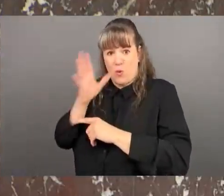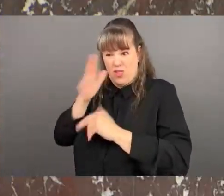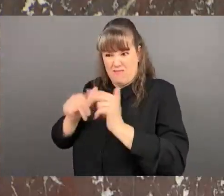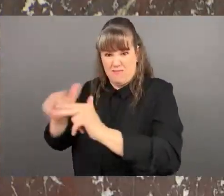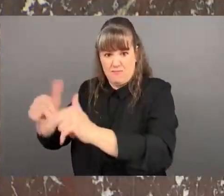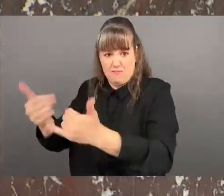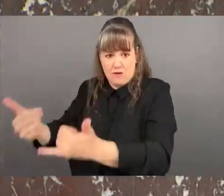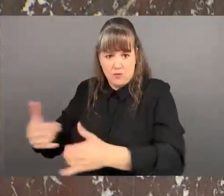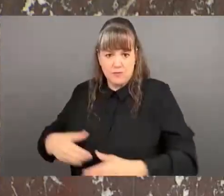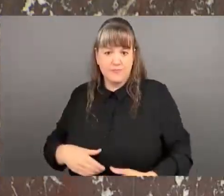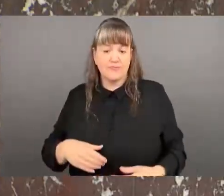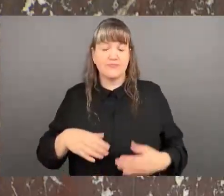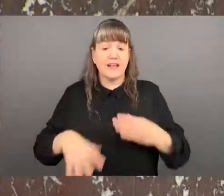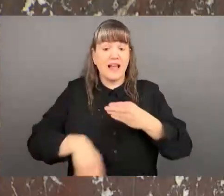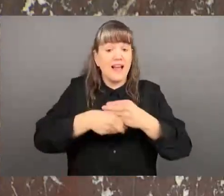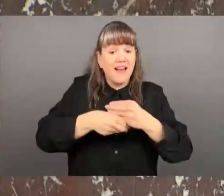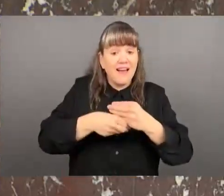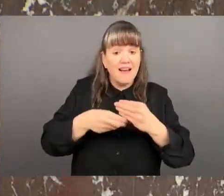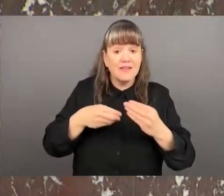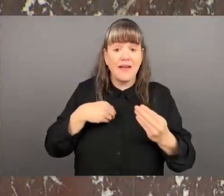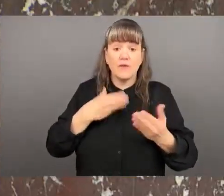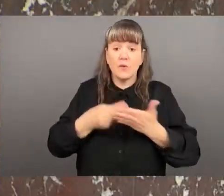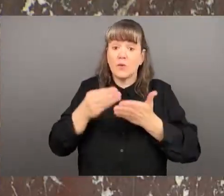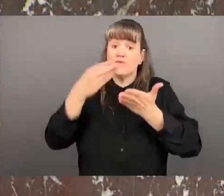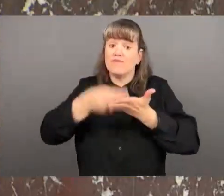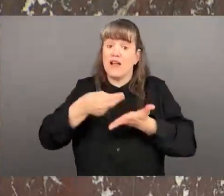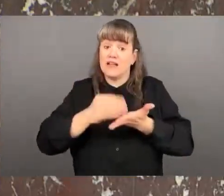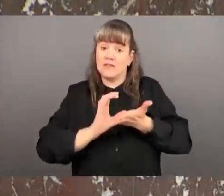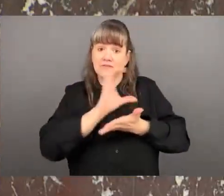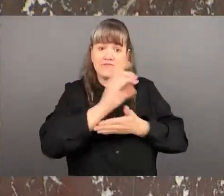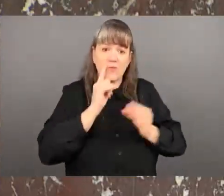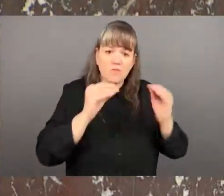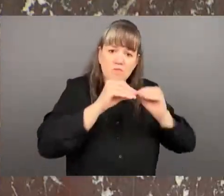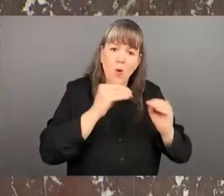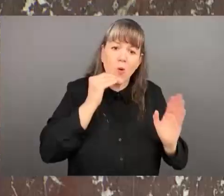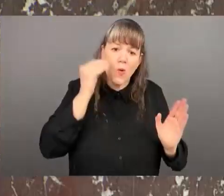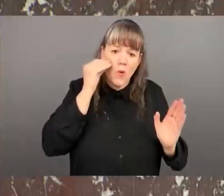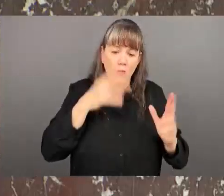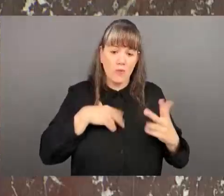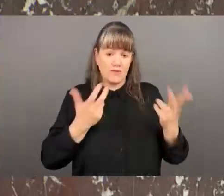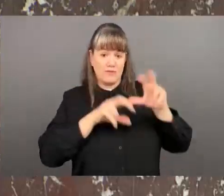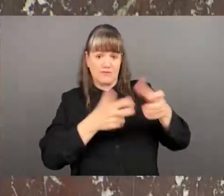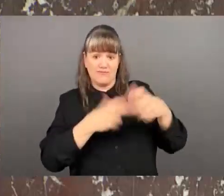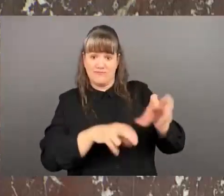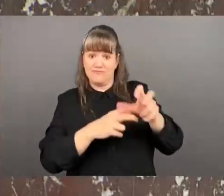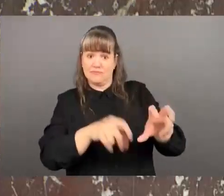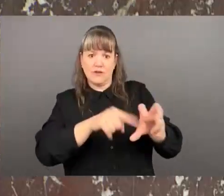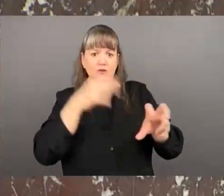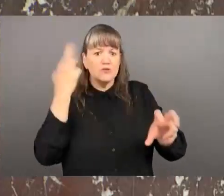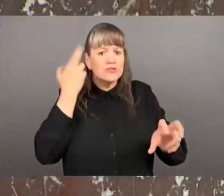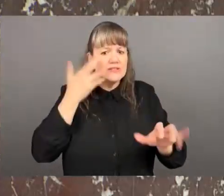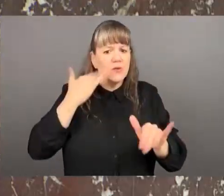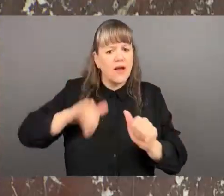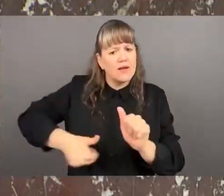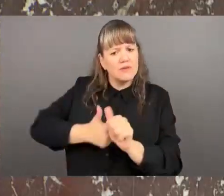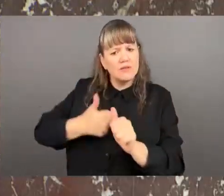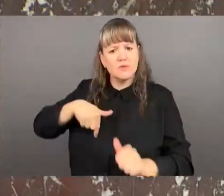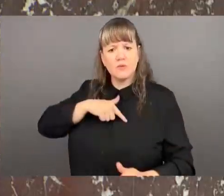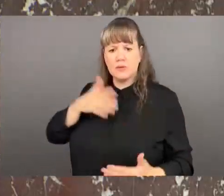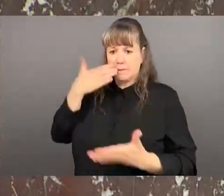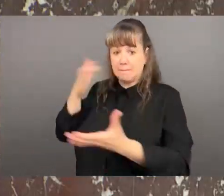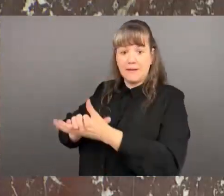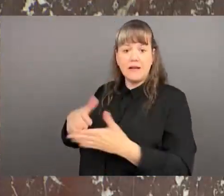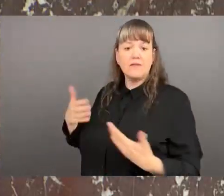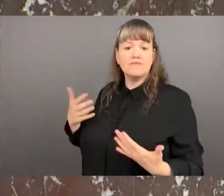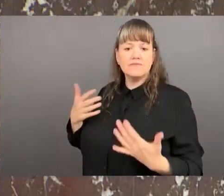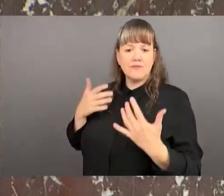province. The reason why we put those dollars in place is because we believe to our core that everyone deserves a home. Everyone deserves a